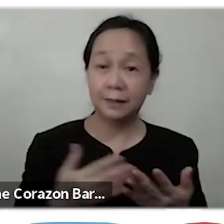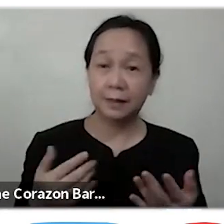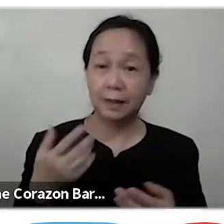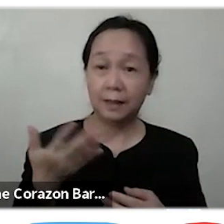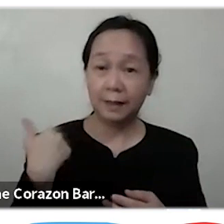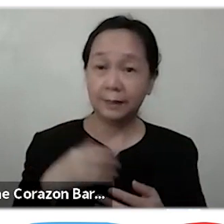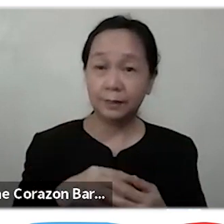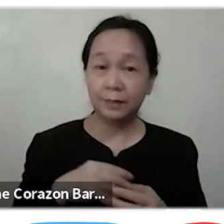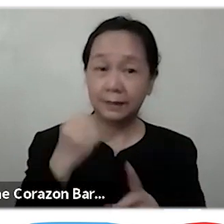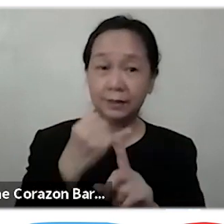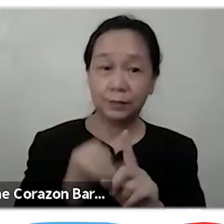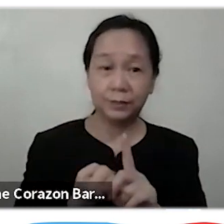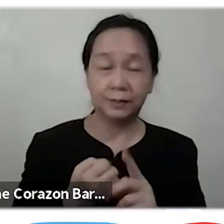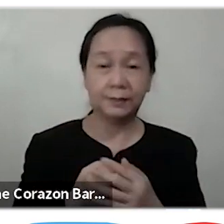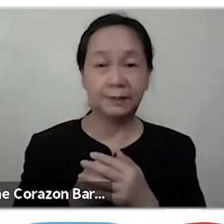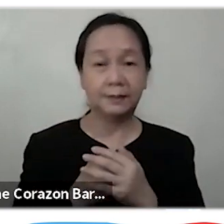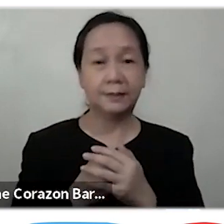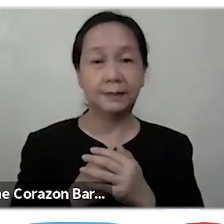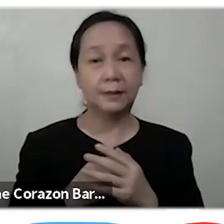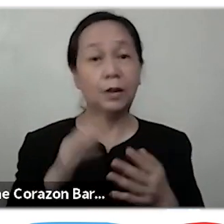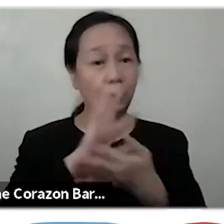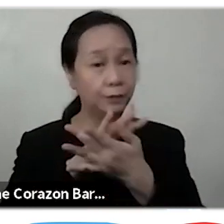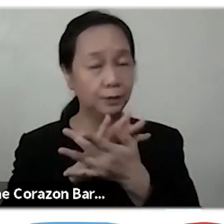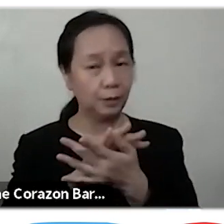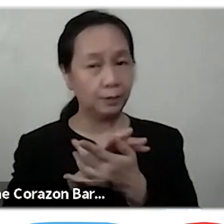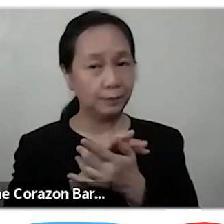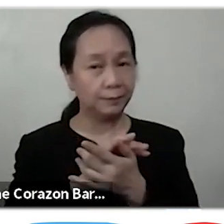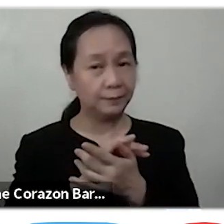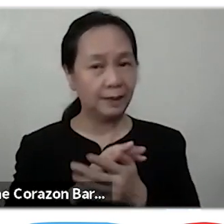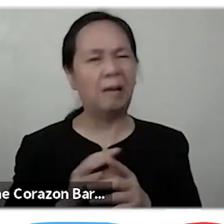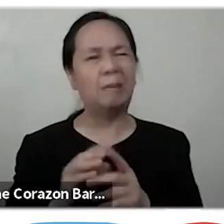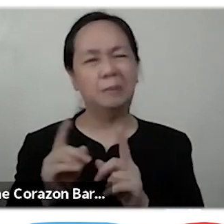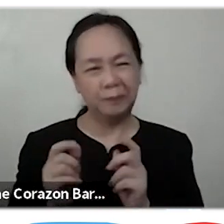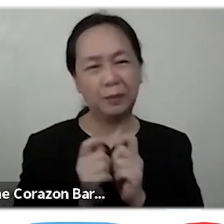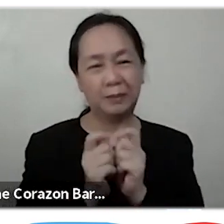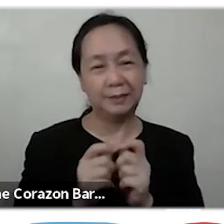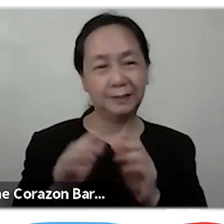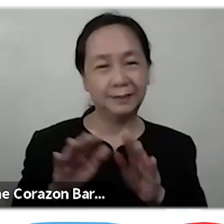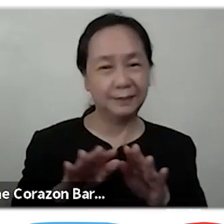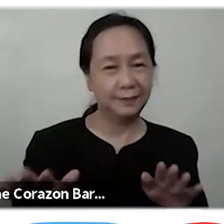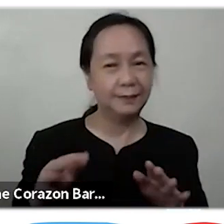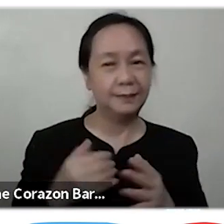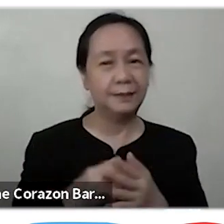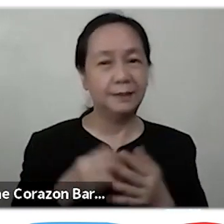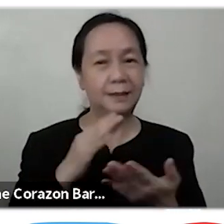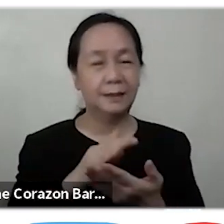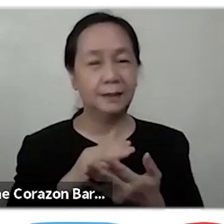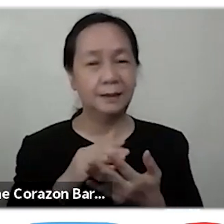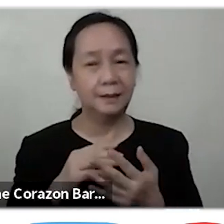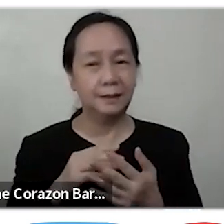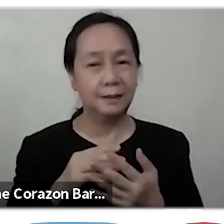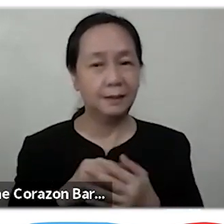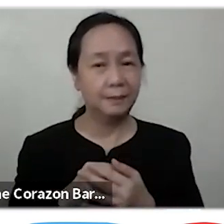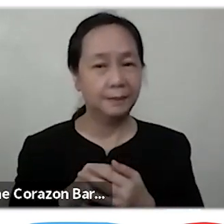last January, COVID-19 has been working with the Child and Youth Advisor and Campaign Toolkit. The